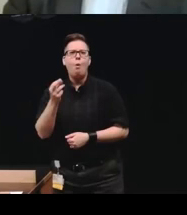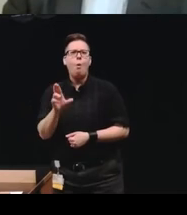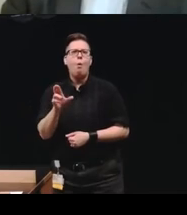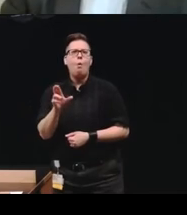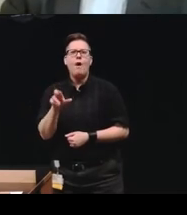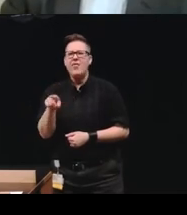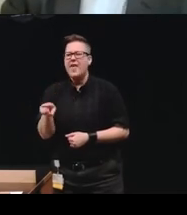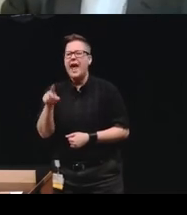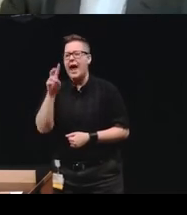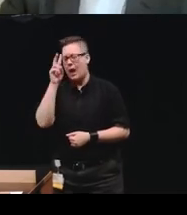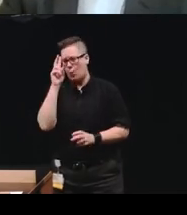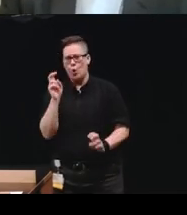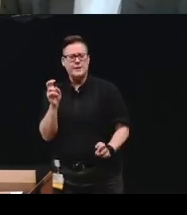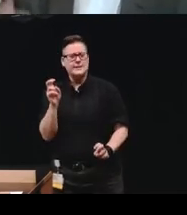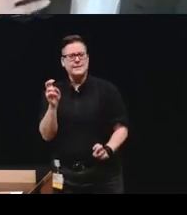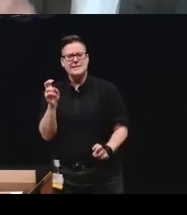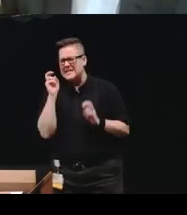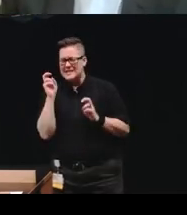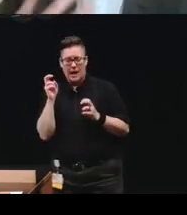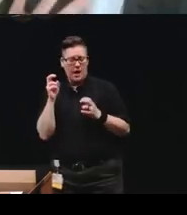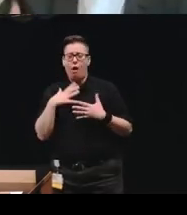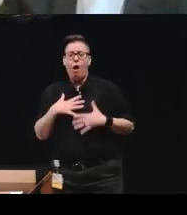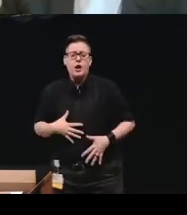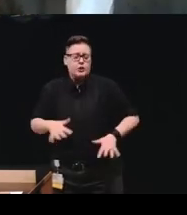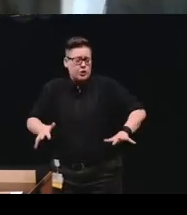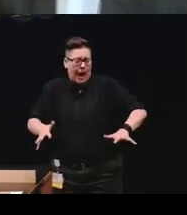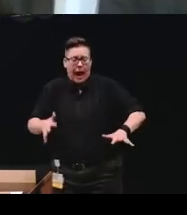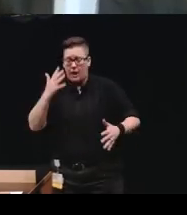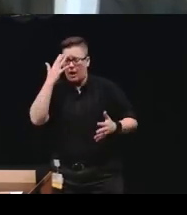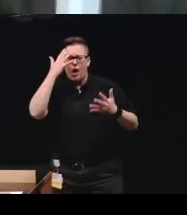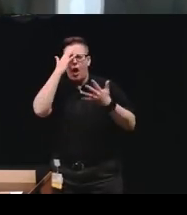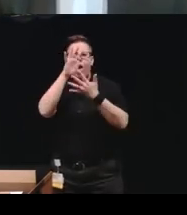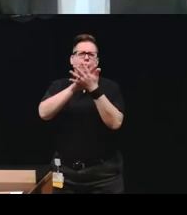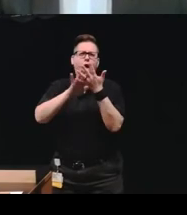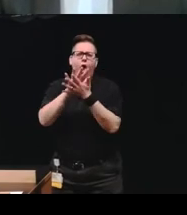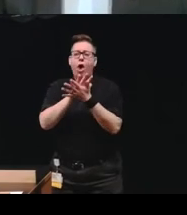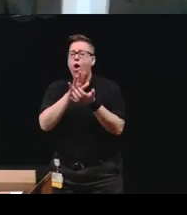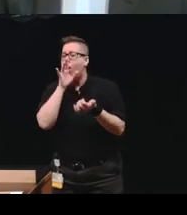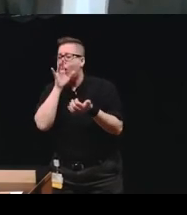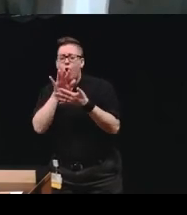sick with whole body shaking, cognitive clouding, speech impairments,